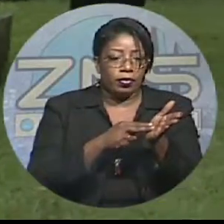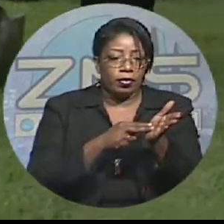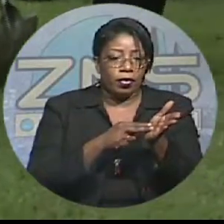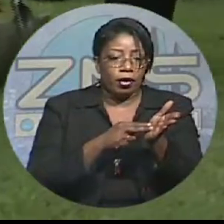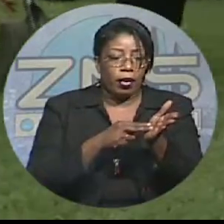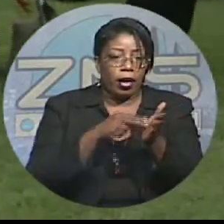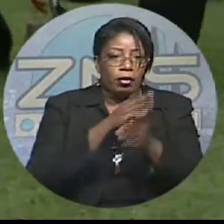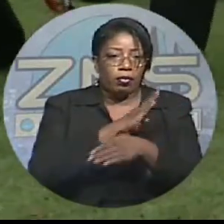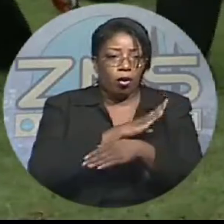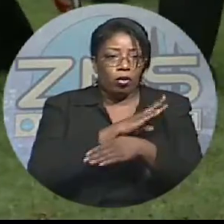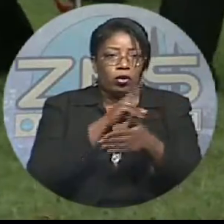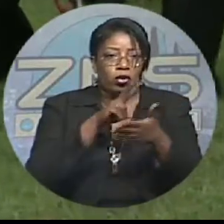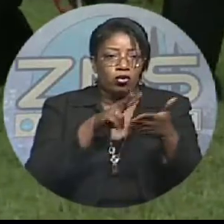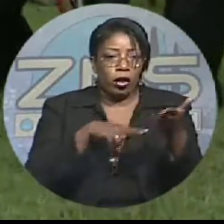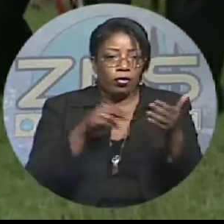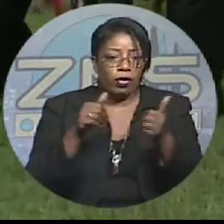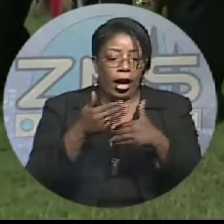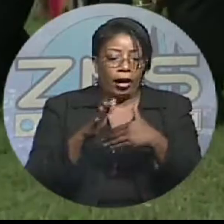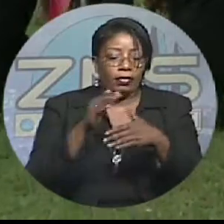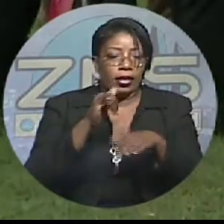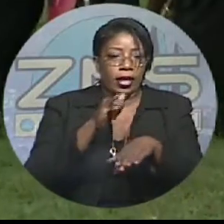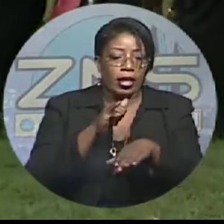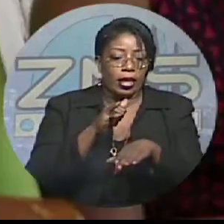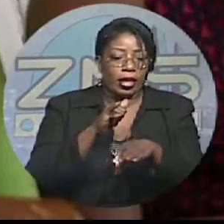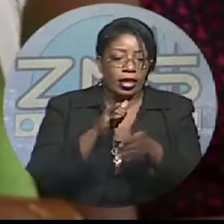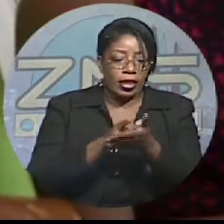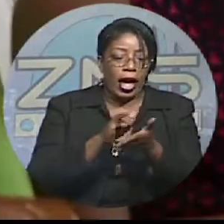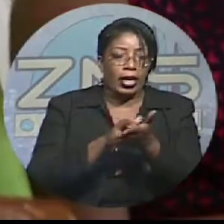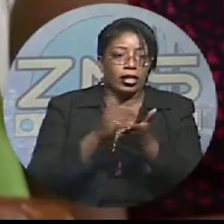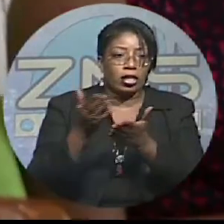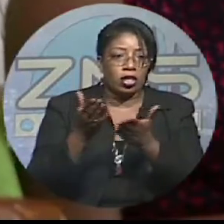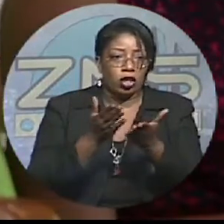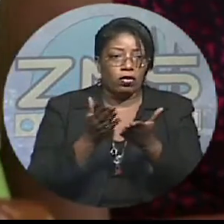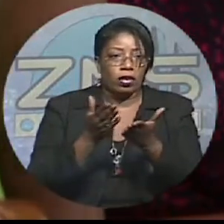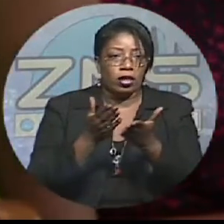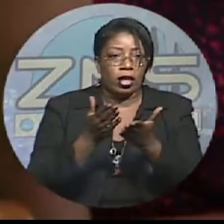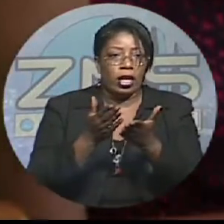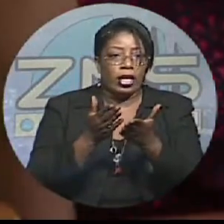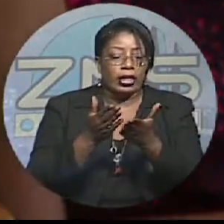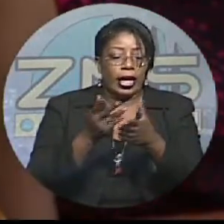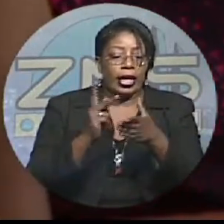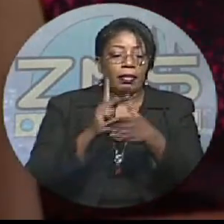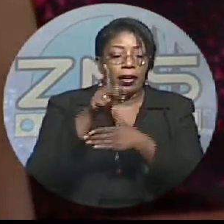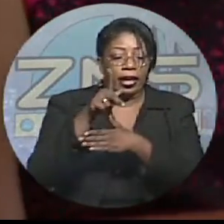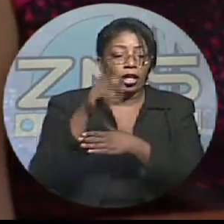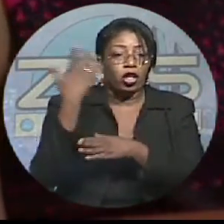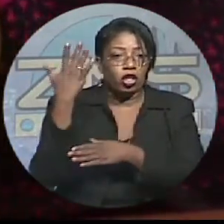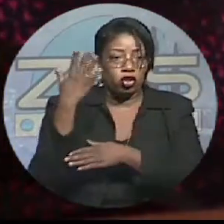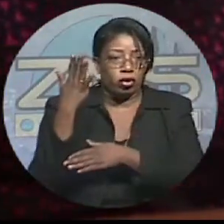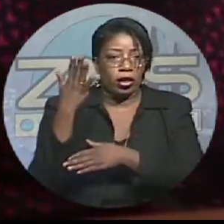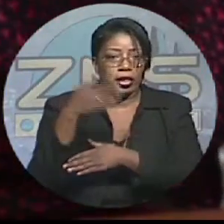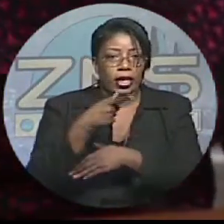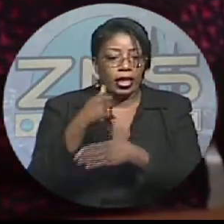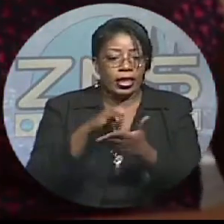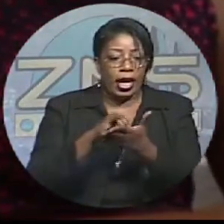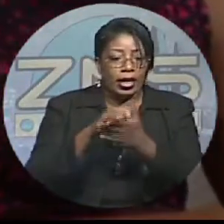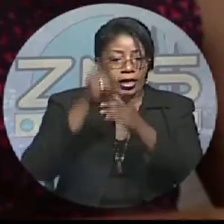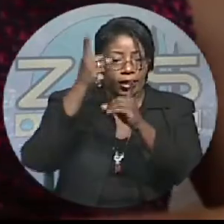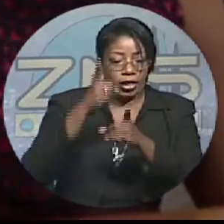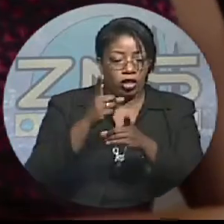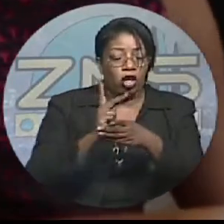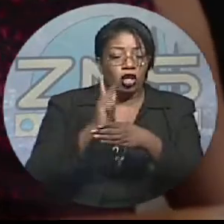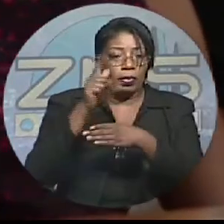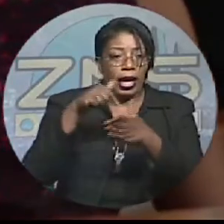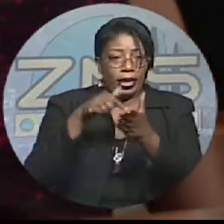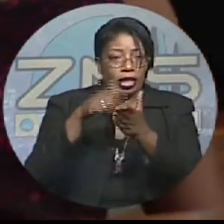Boyd was read. Now, following that service, there was a special tree planting ceremony. Bishop Boyd says the decision to plant a tree as